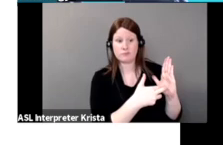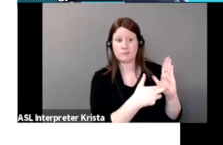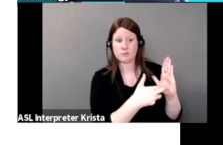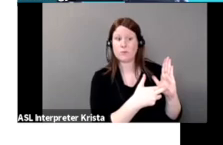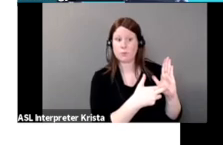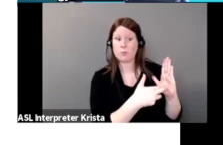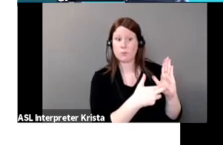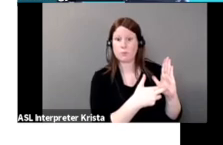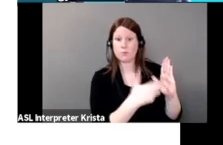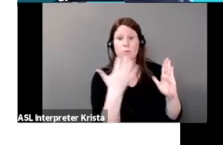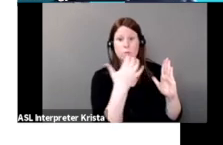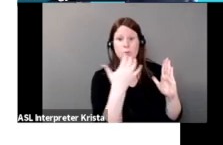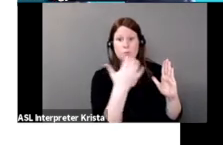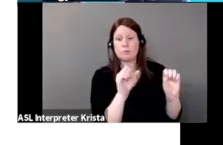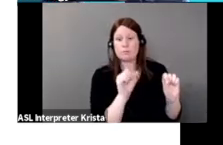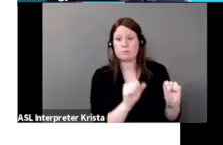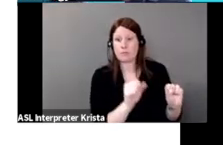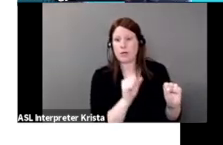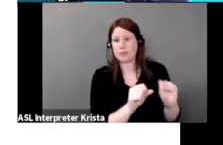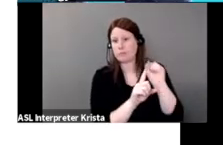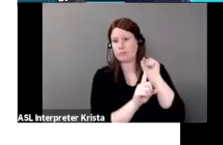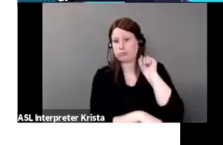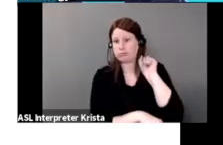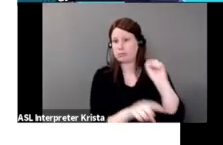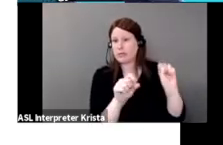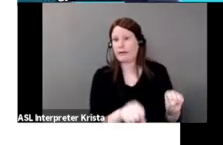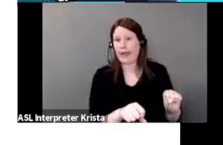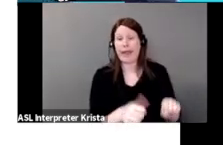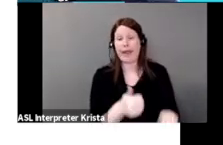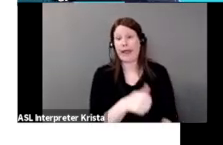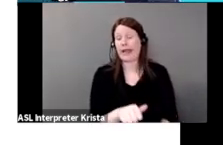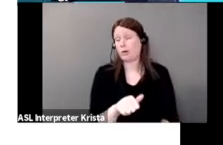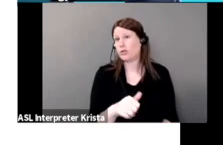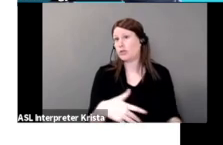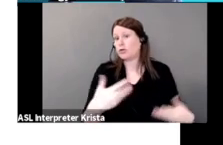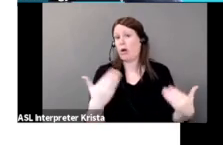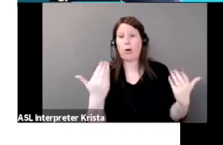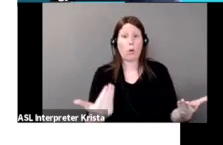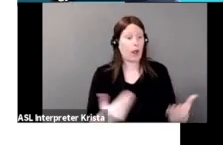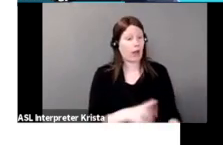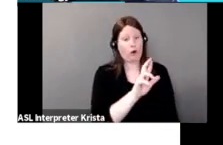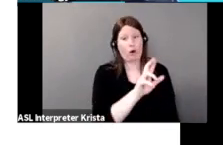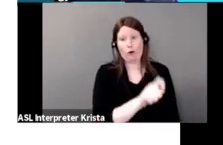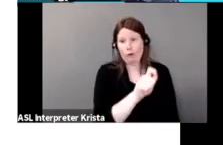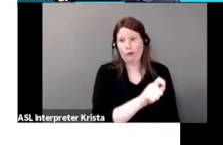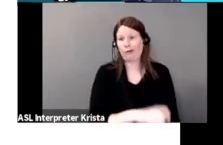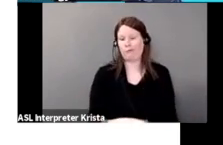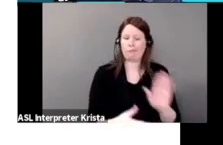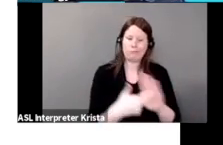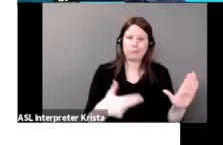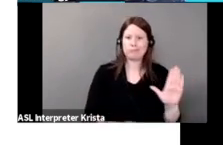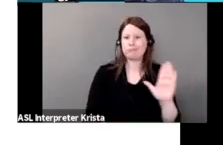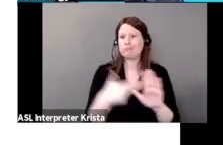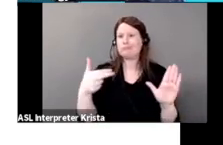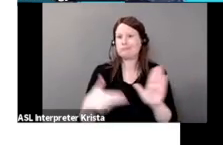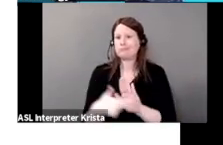carry significant penalties, because they don't want people marking everything with circle R when it hasn't been registered. So there have been a couple of